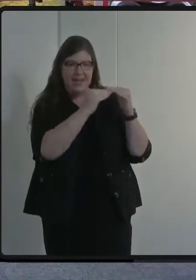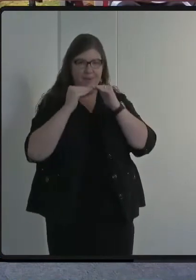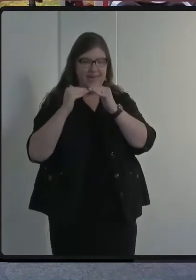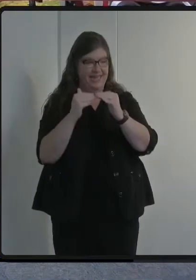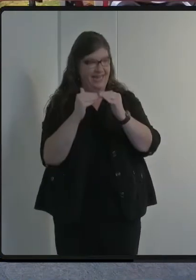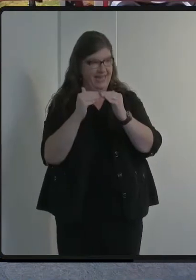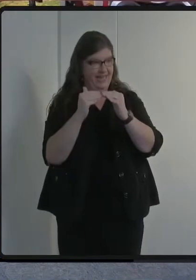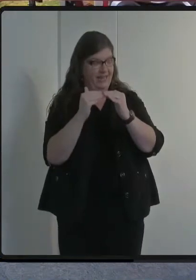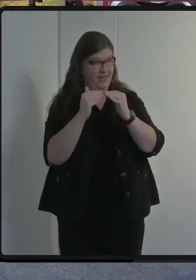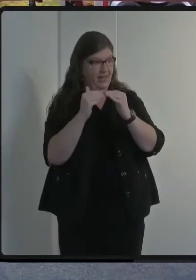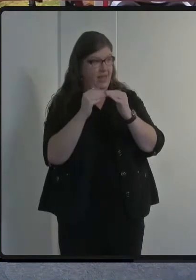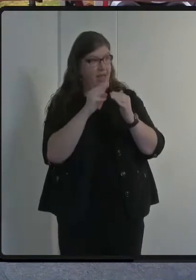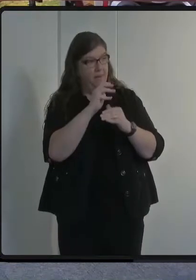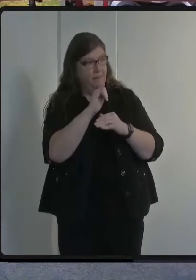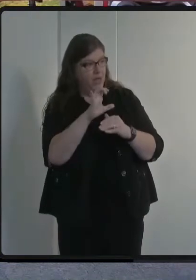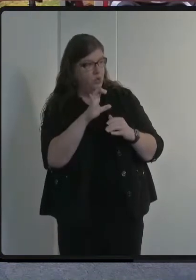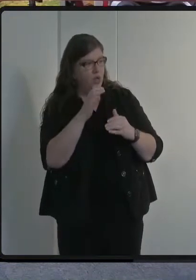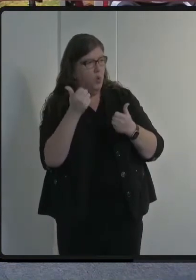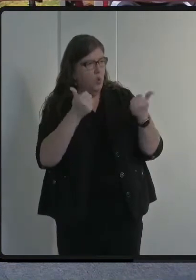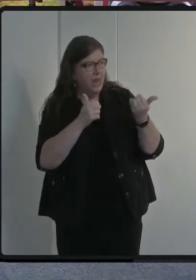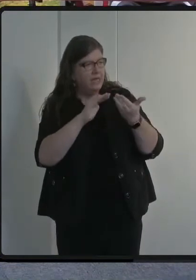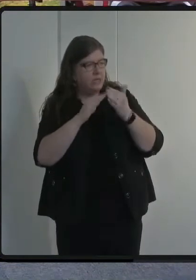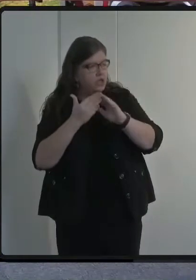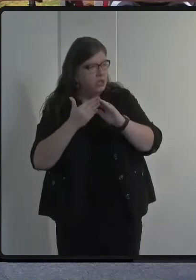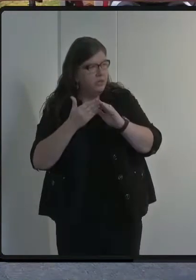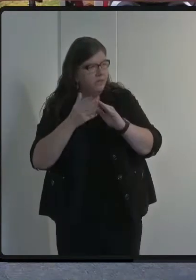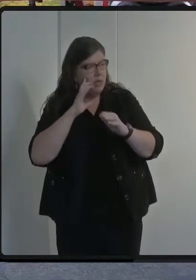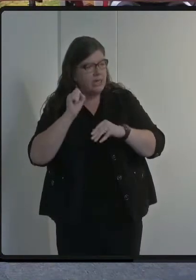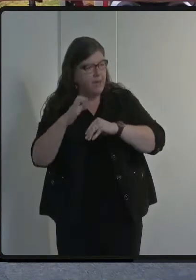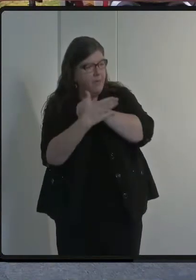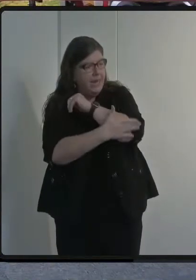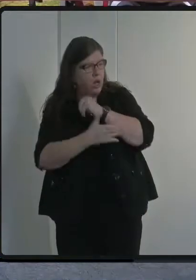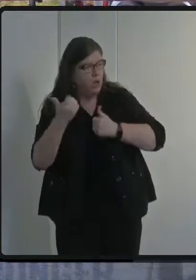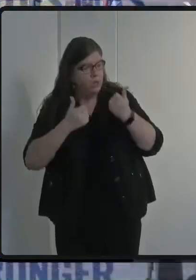disproportionately impacted. What neighborhoods are those in Santa Barbara County?